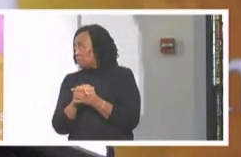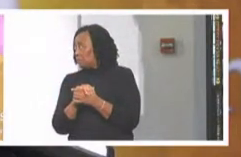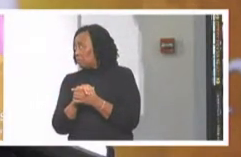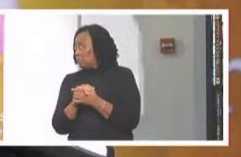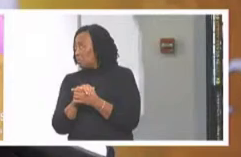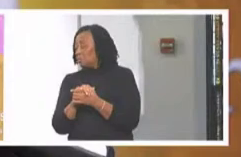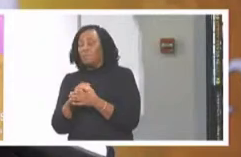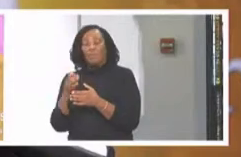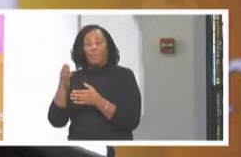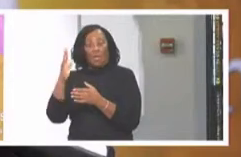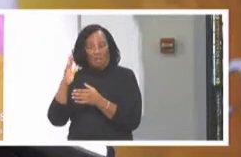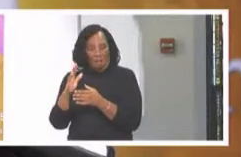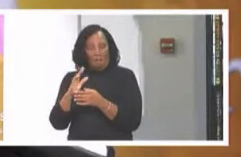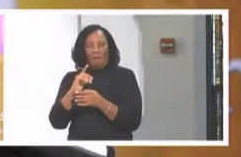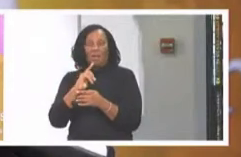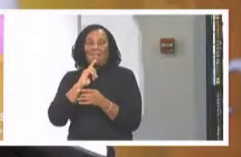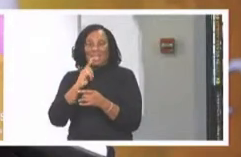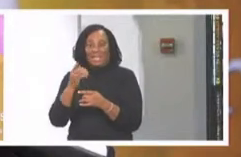of the impossible.